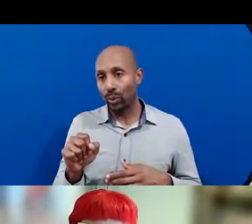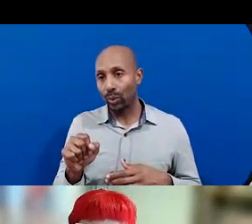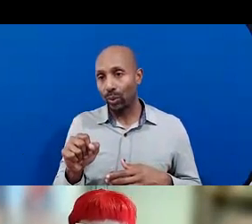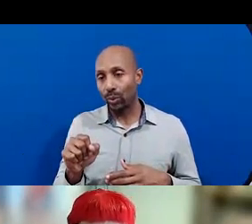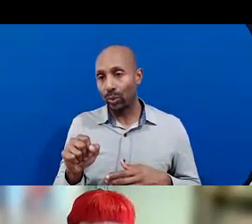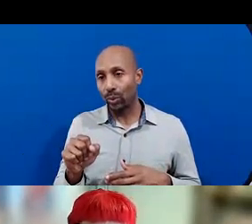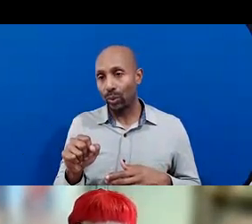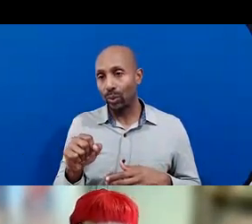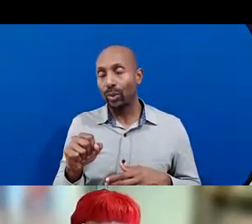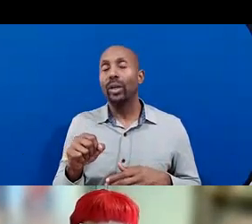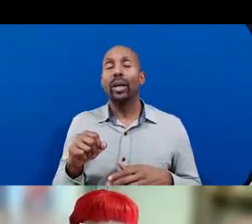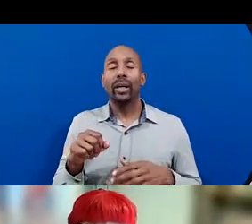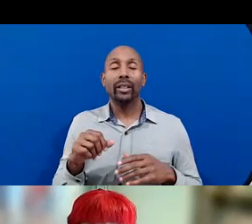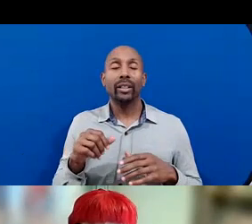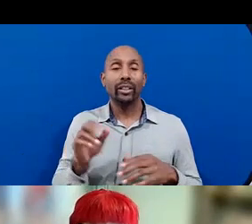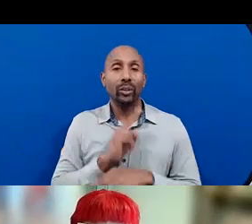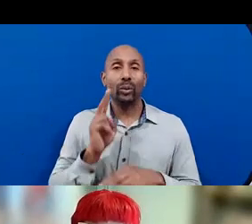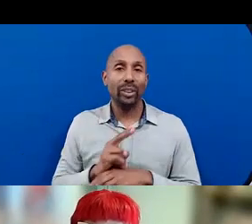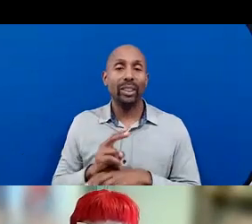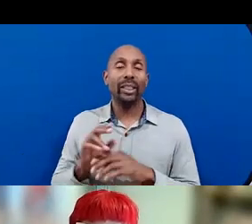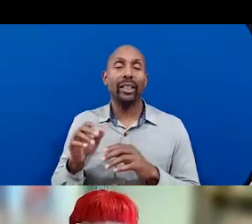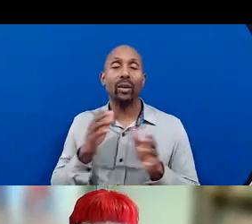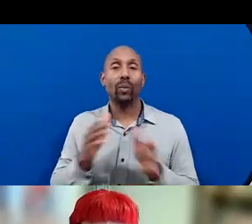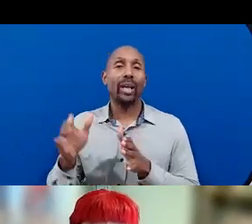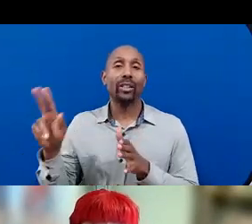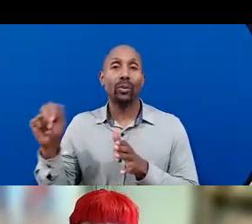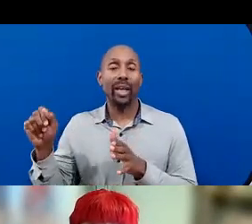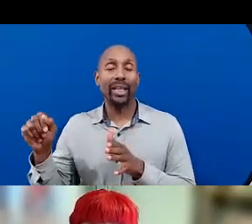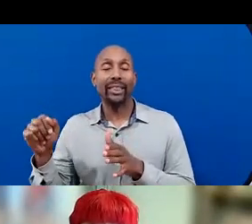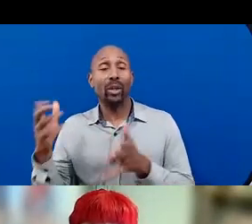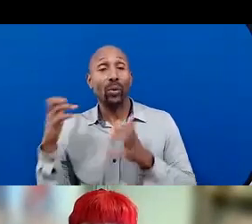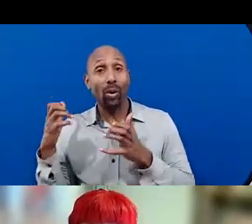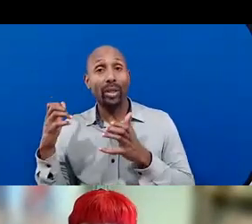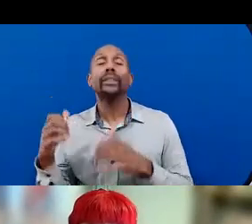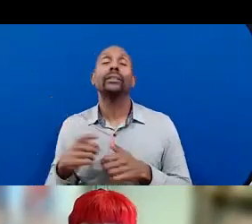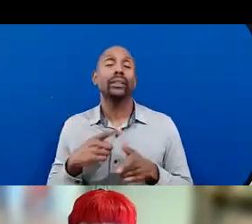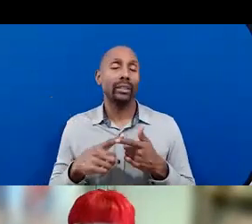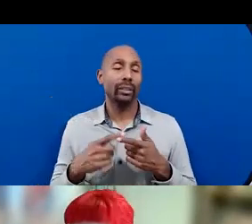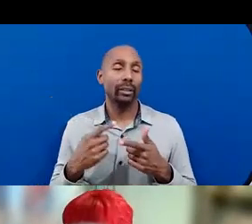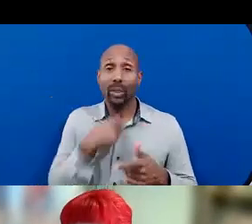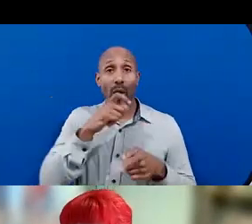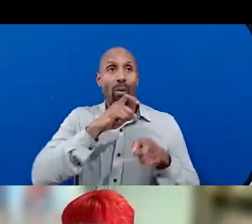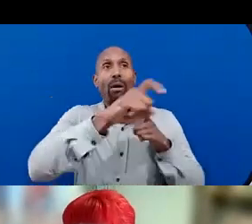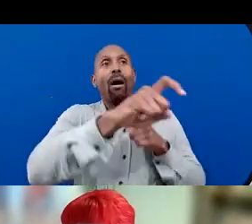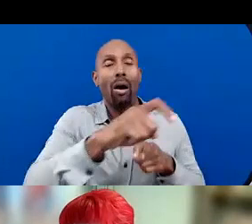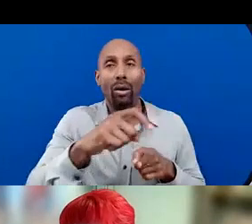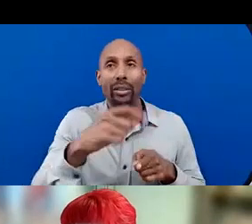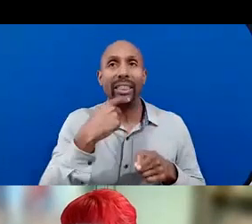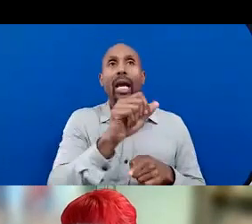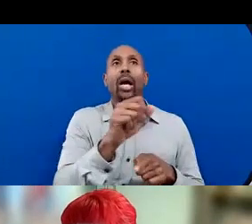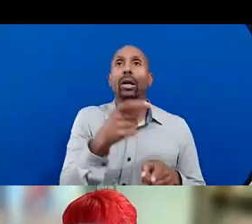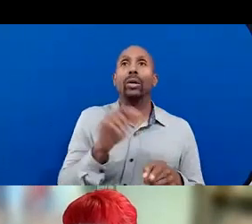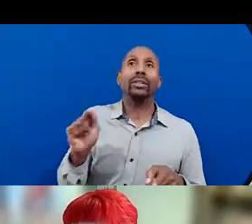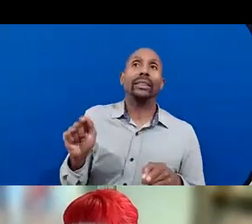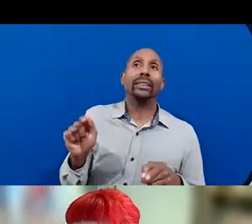in the ways that the U.S. wants them to be here, we would not call, to have them deported or anything like that. So I just